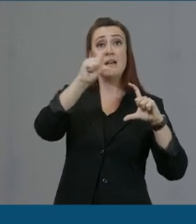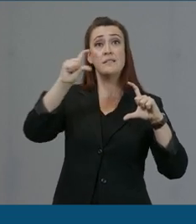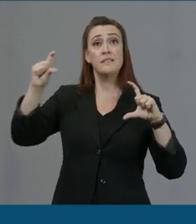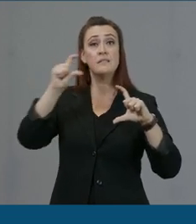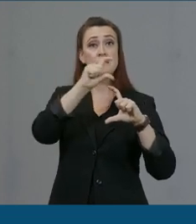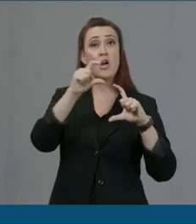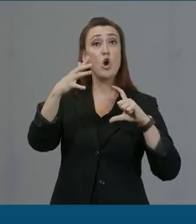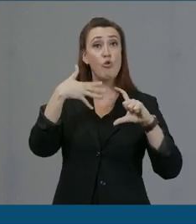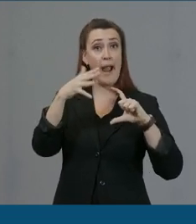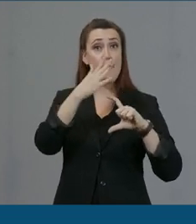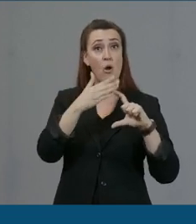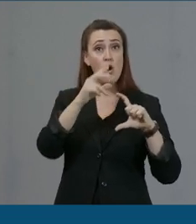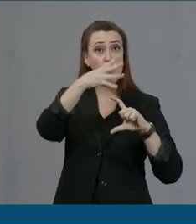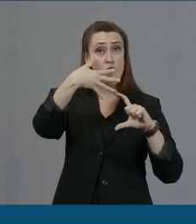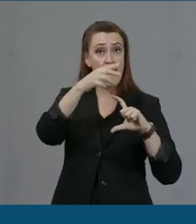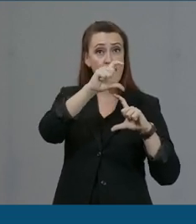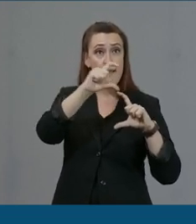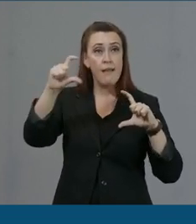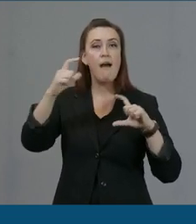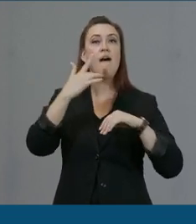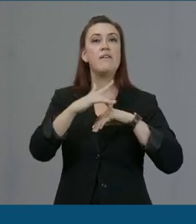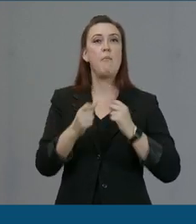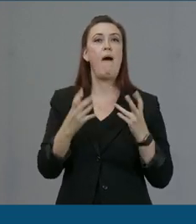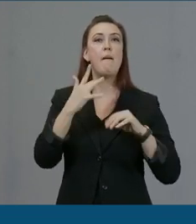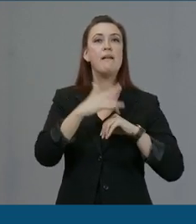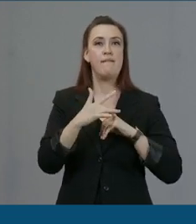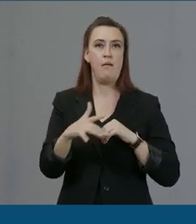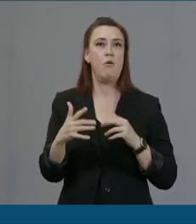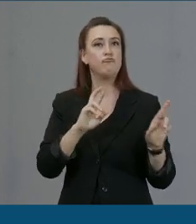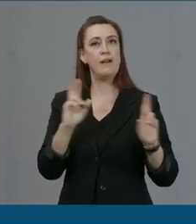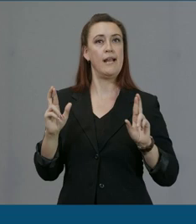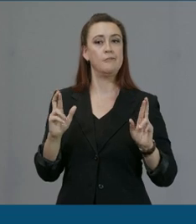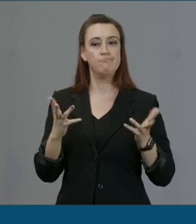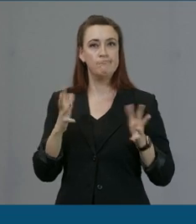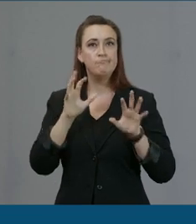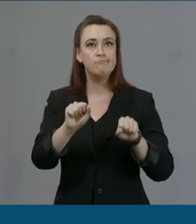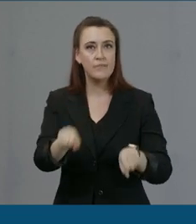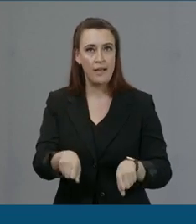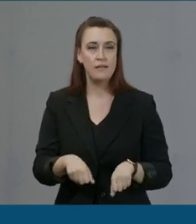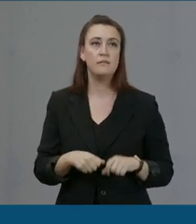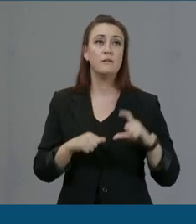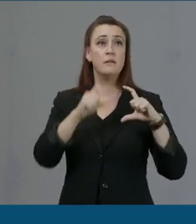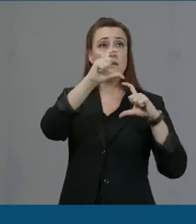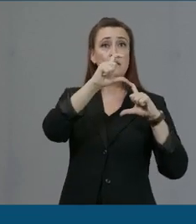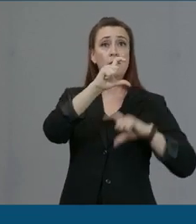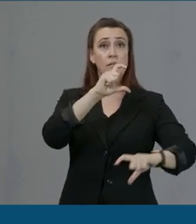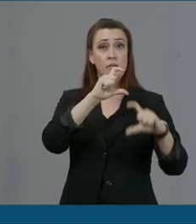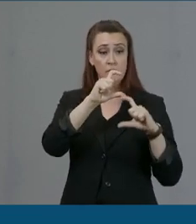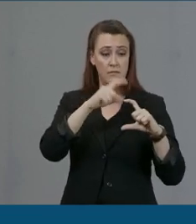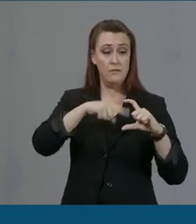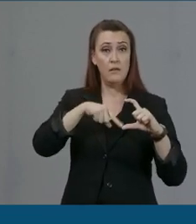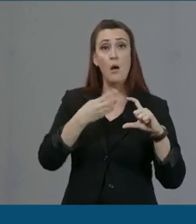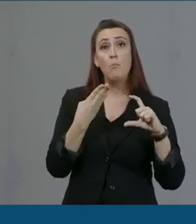hospital bed. The gray area is available hospital beds. The blue on the